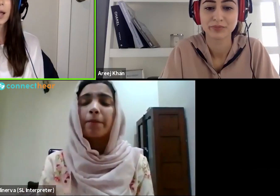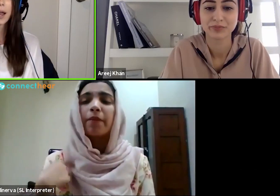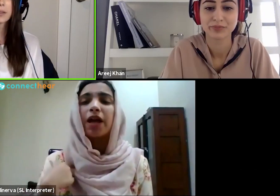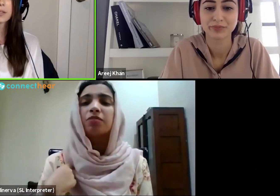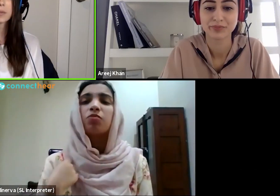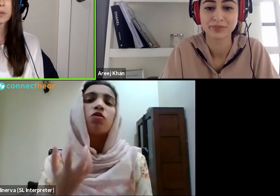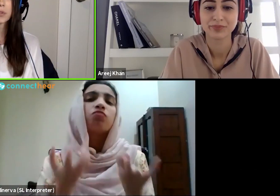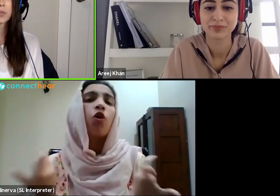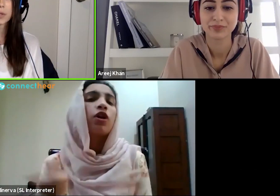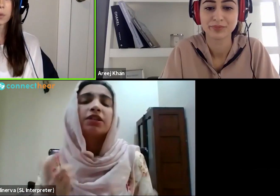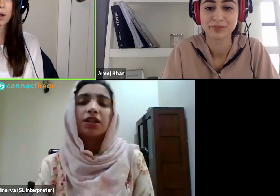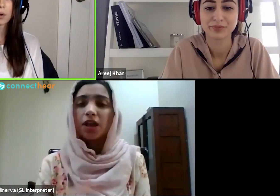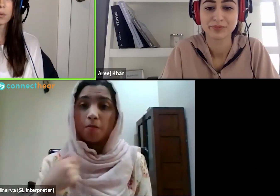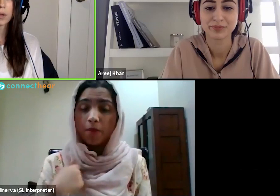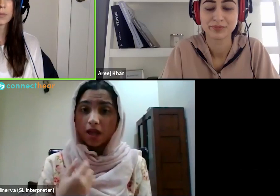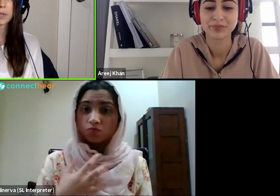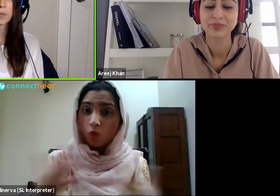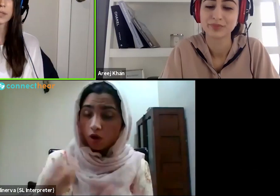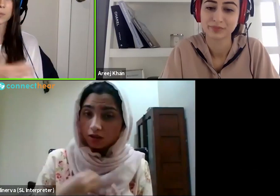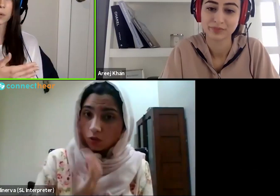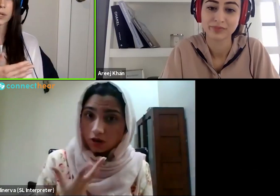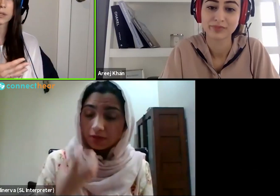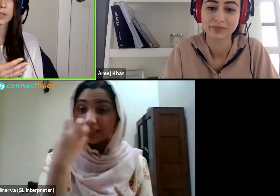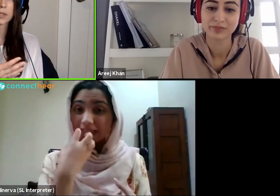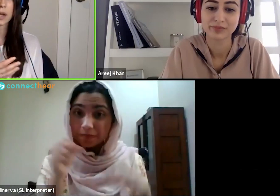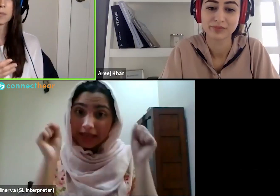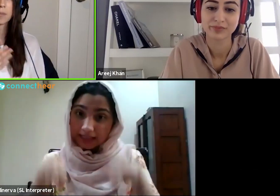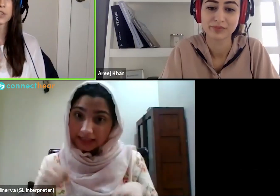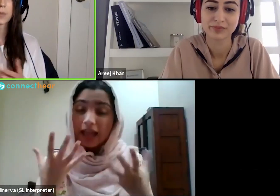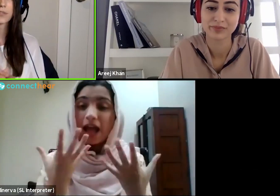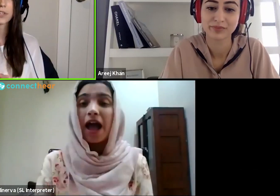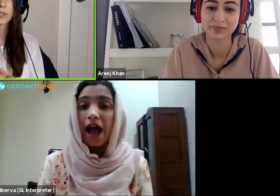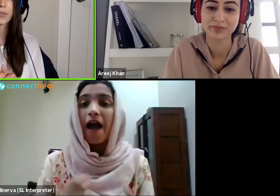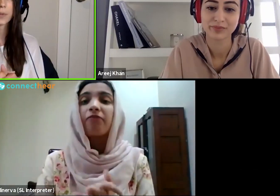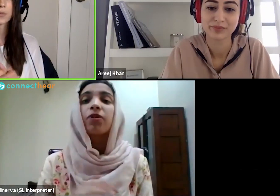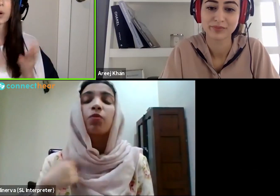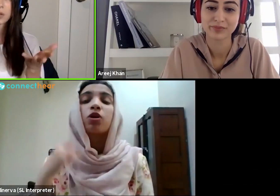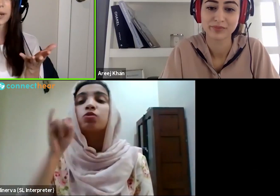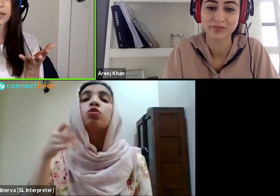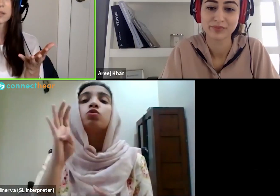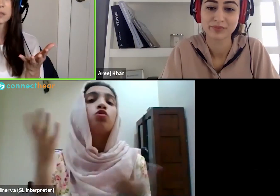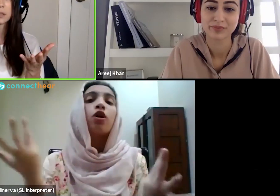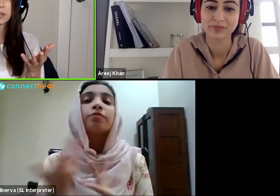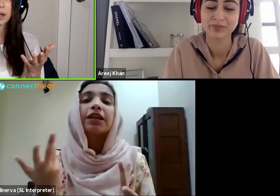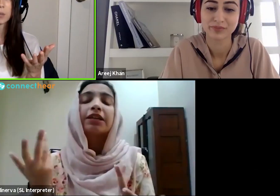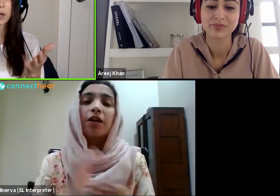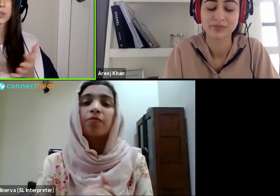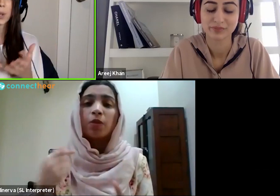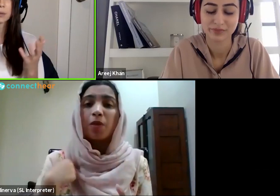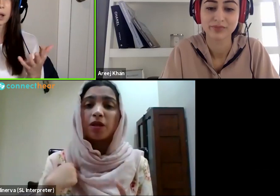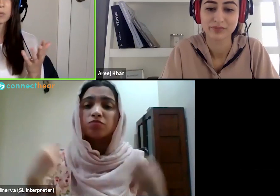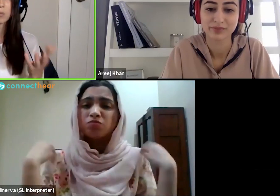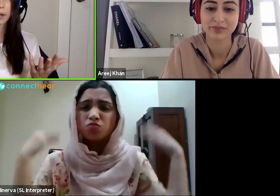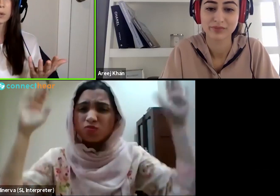I'm glad to be able to speak well and be mainly spoken, since my job as a physiotherapist requires my hands. I